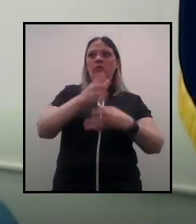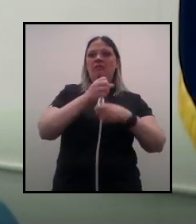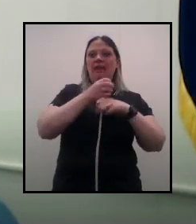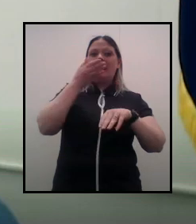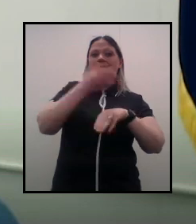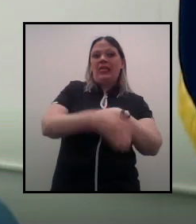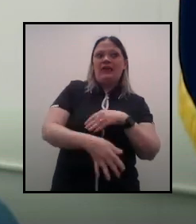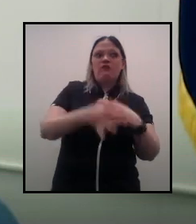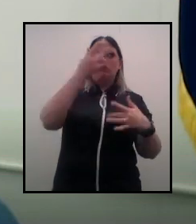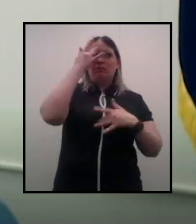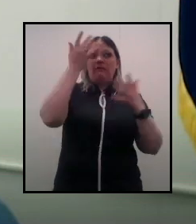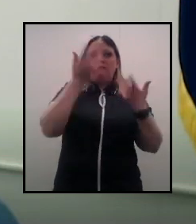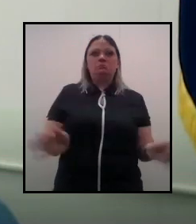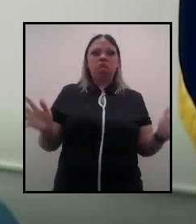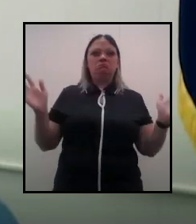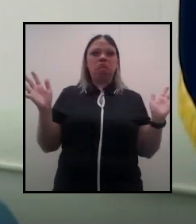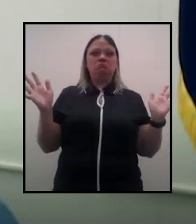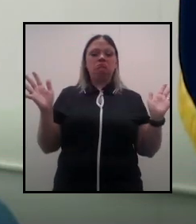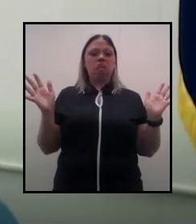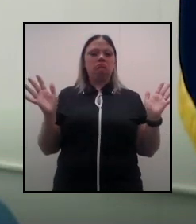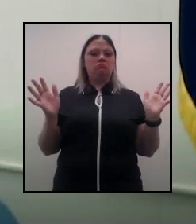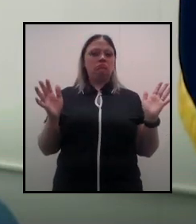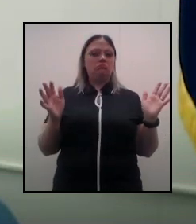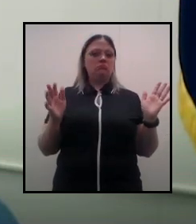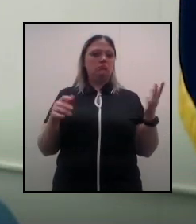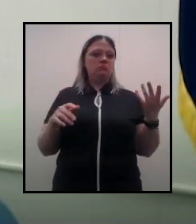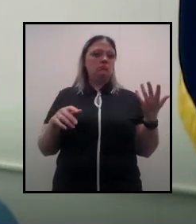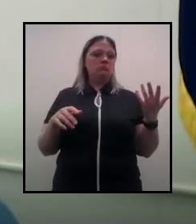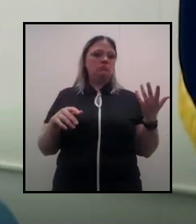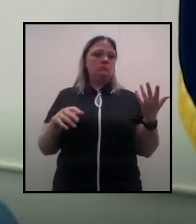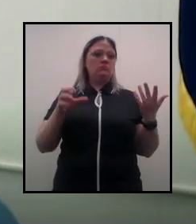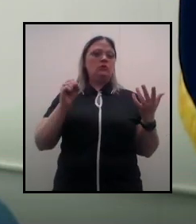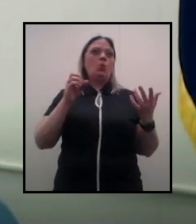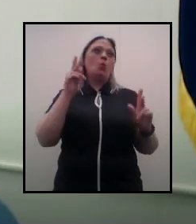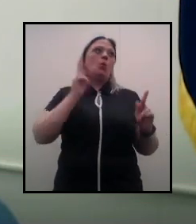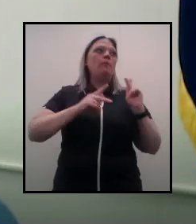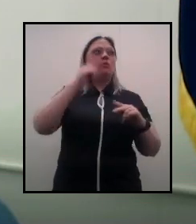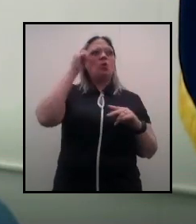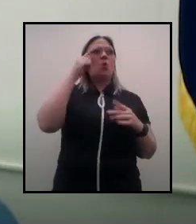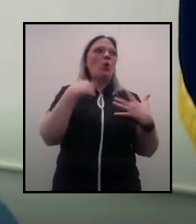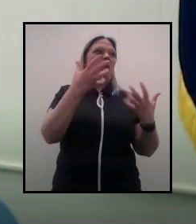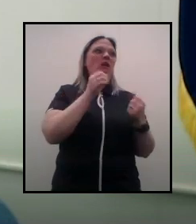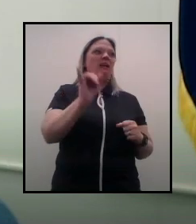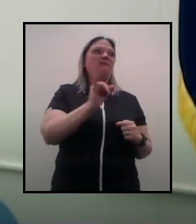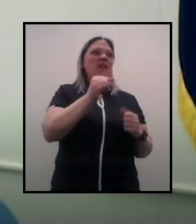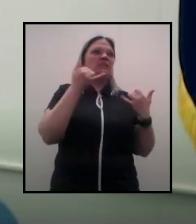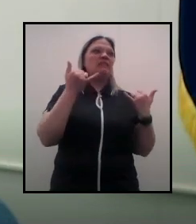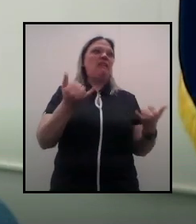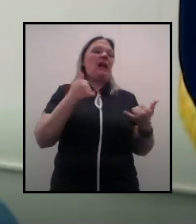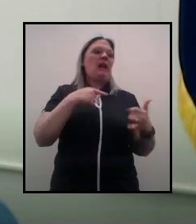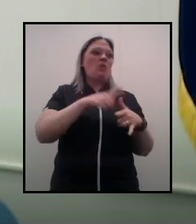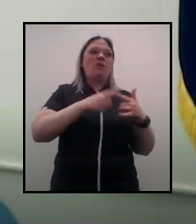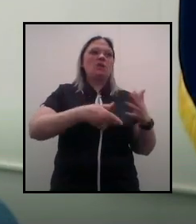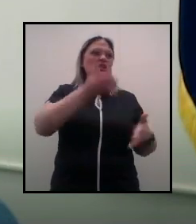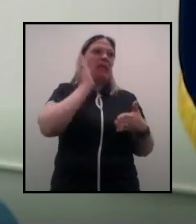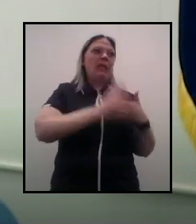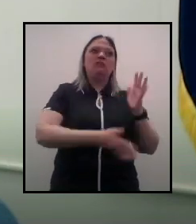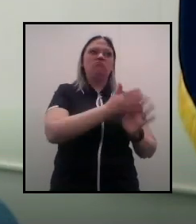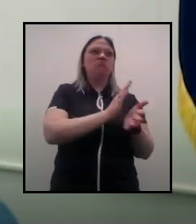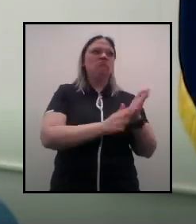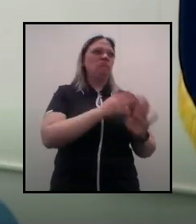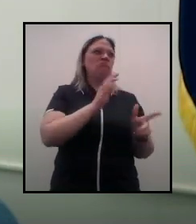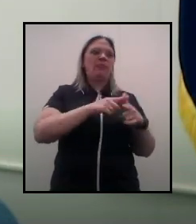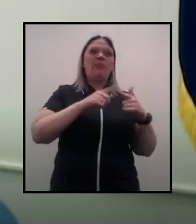infected with COVID-19. So that's why that even when people think like, oh, I want to get infected now, then I don't have to worry about it.